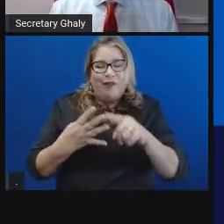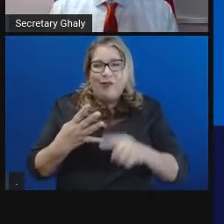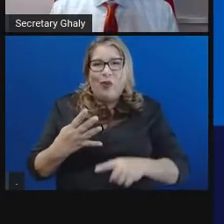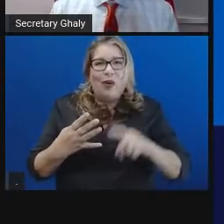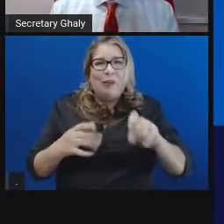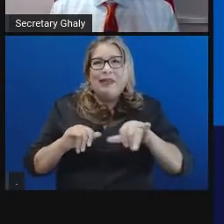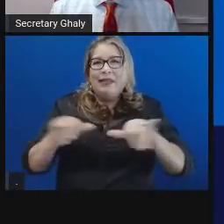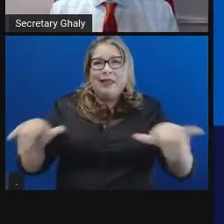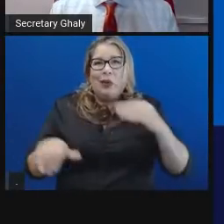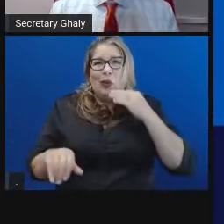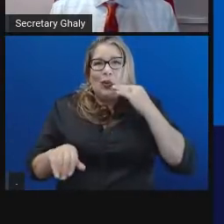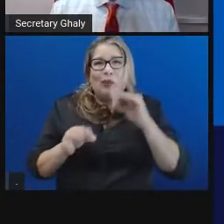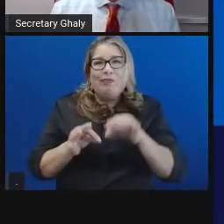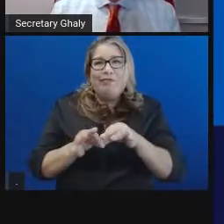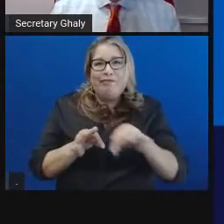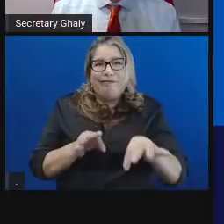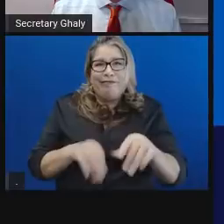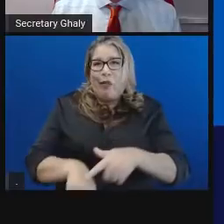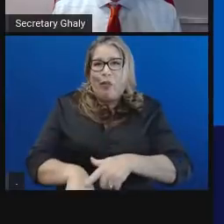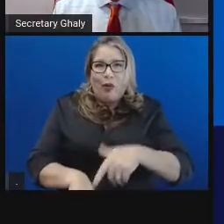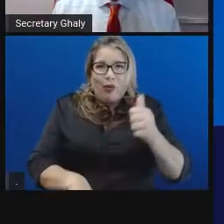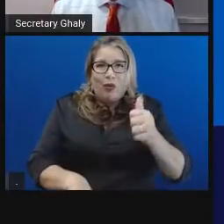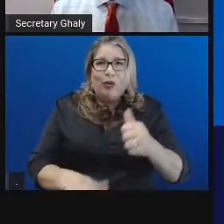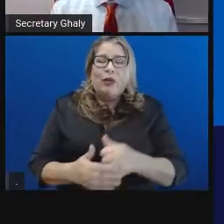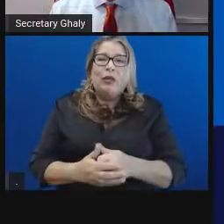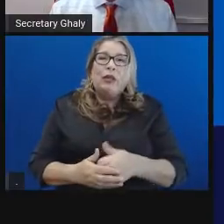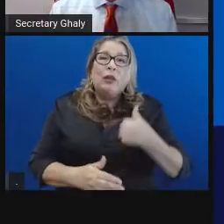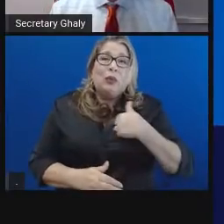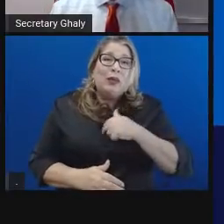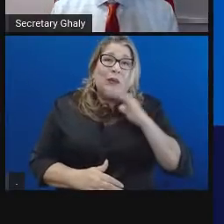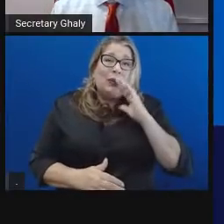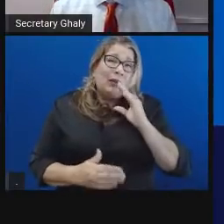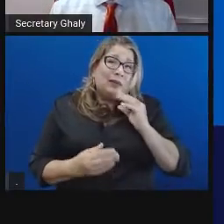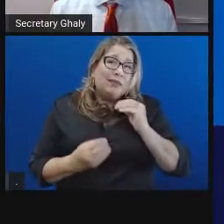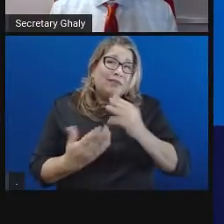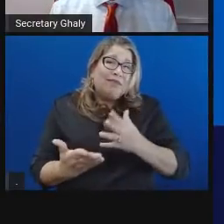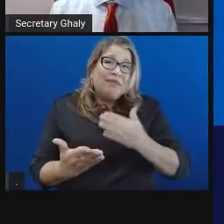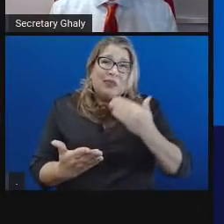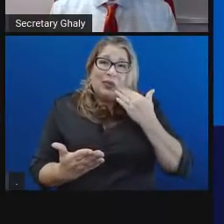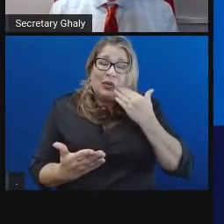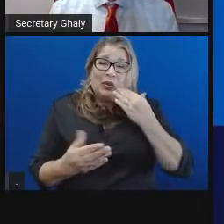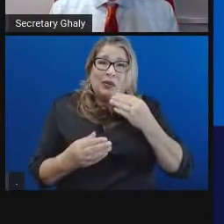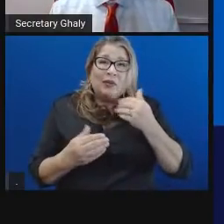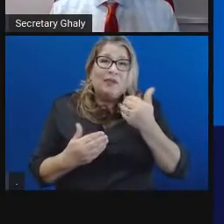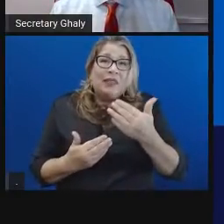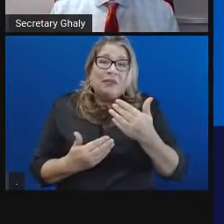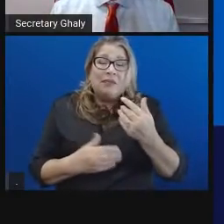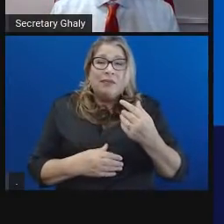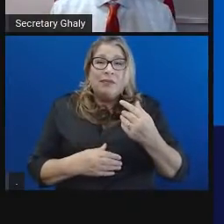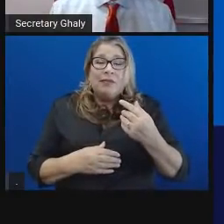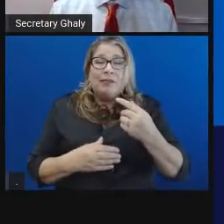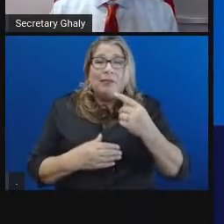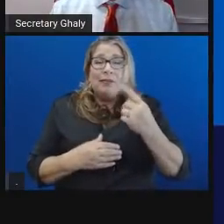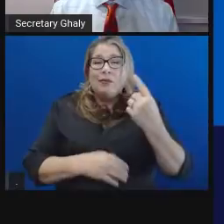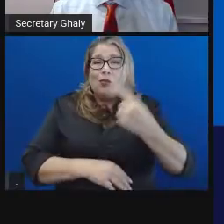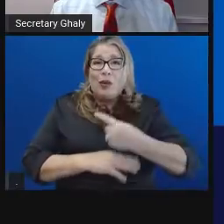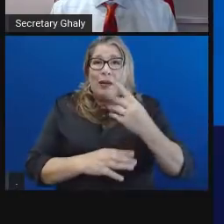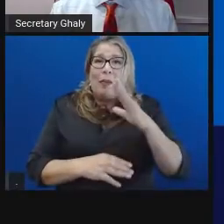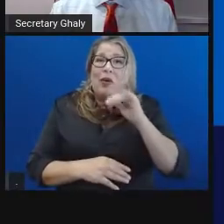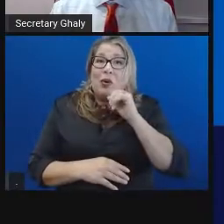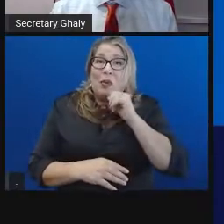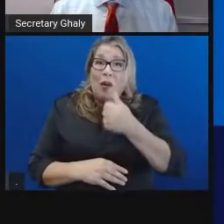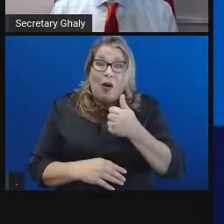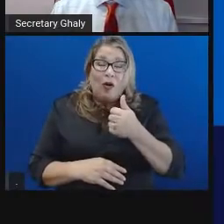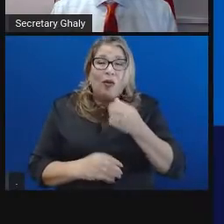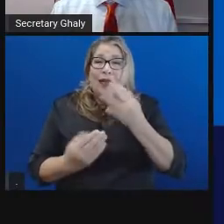hours and maybe updating you in the next hours, and certainly by tomorrow if any one of